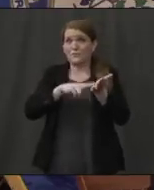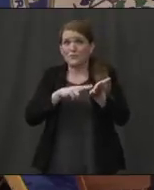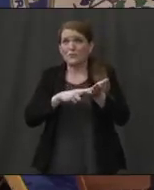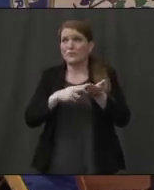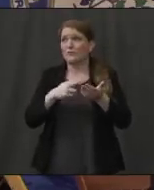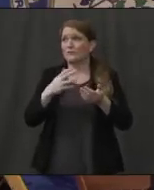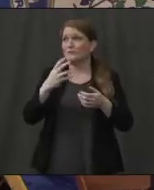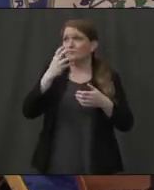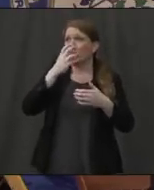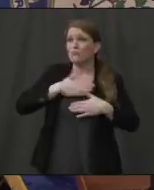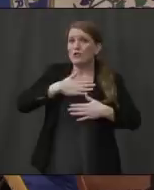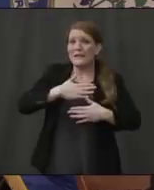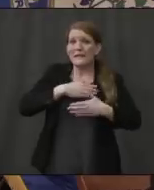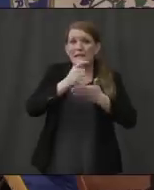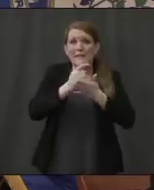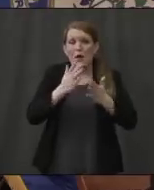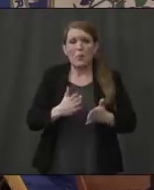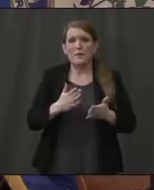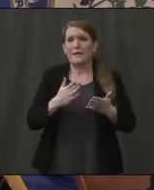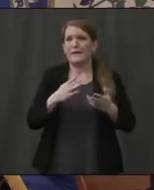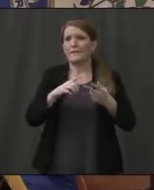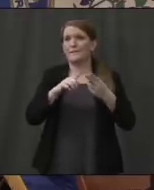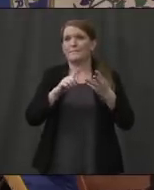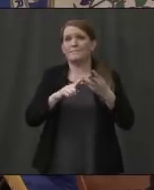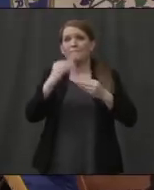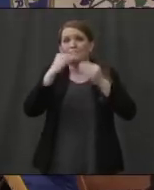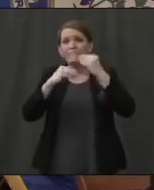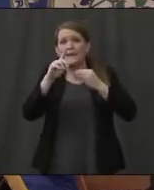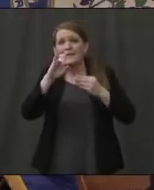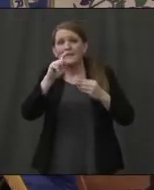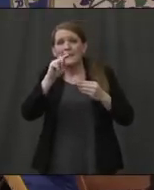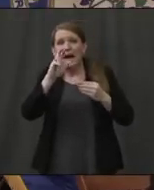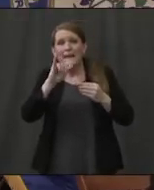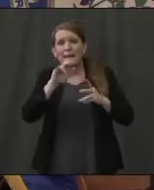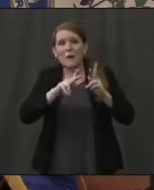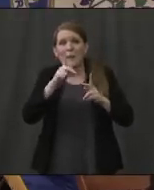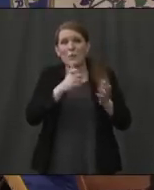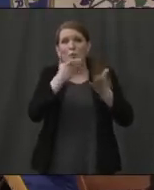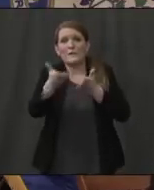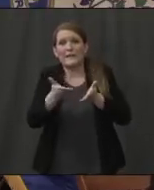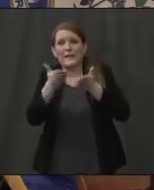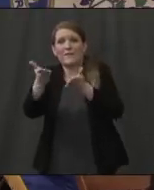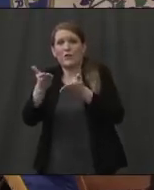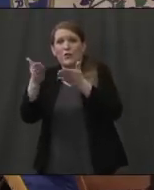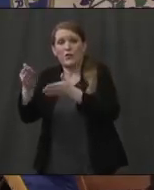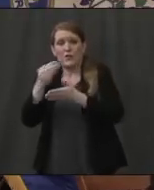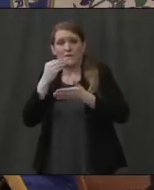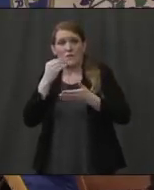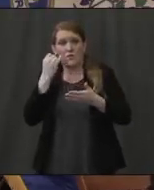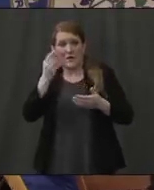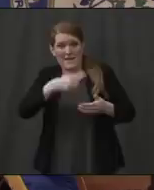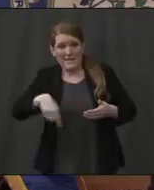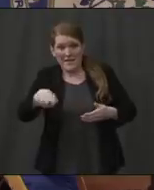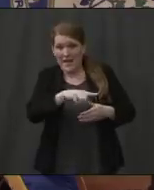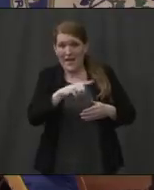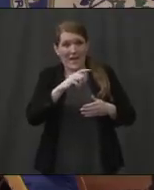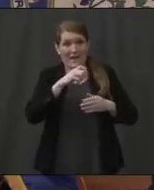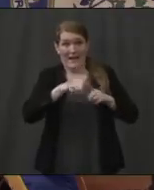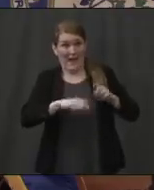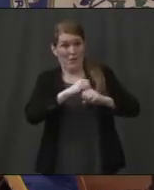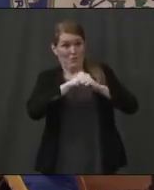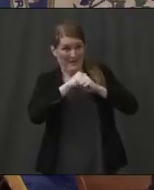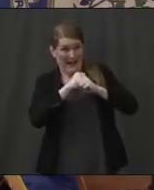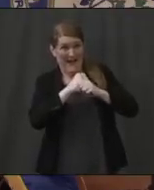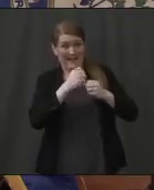respiratory therapists, the dietary people who deliver meals, if they aren't protected and they get sick,